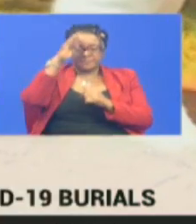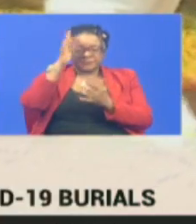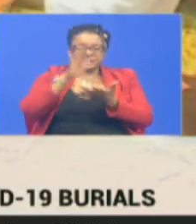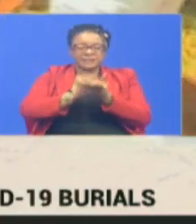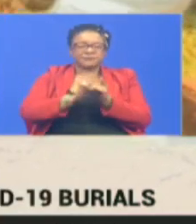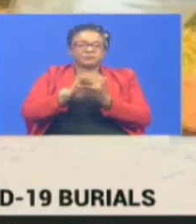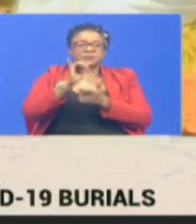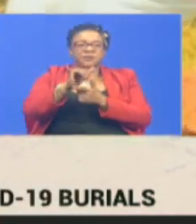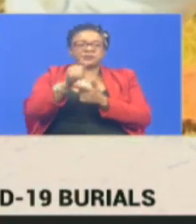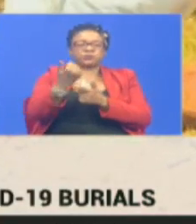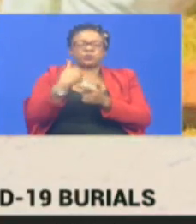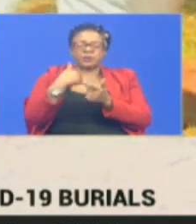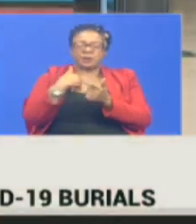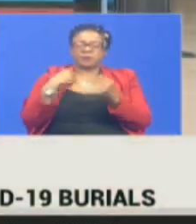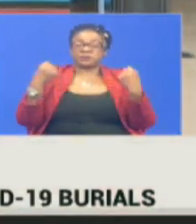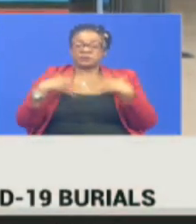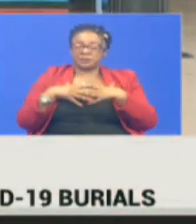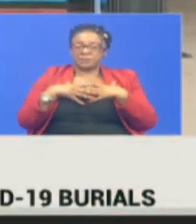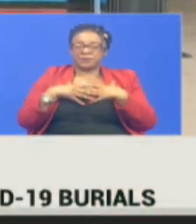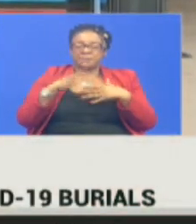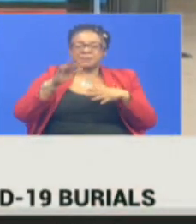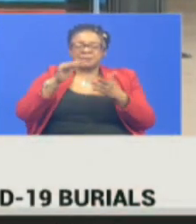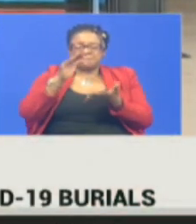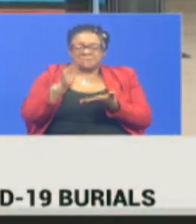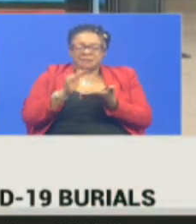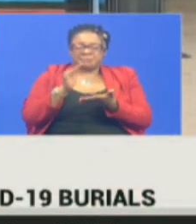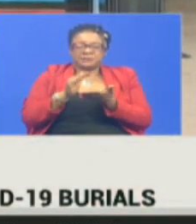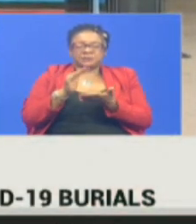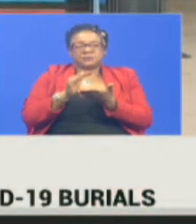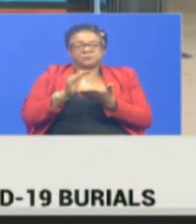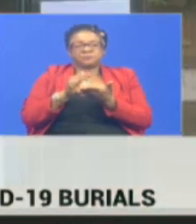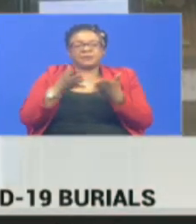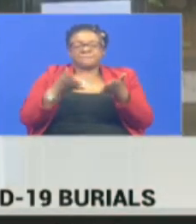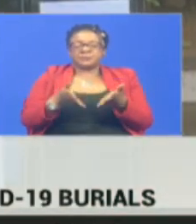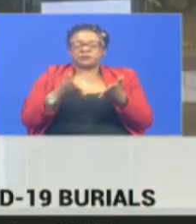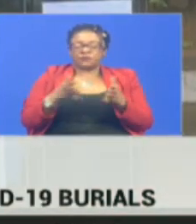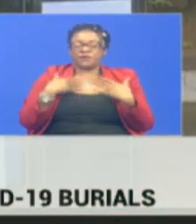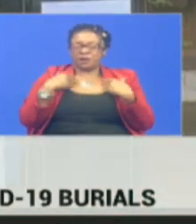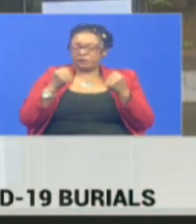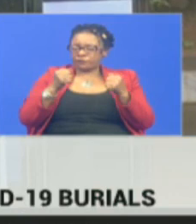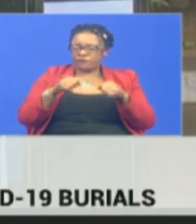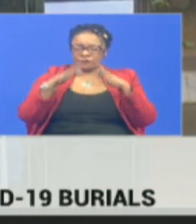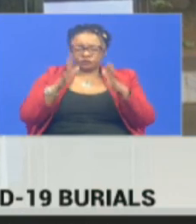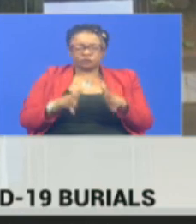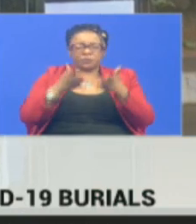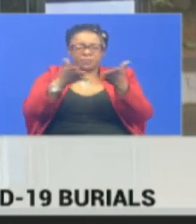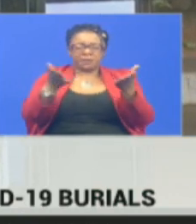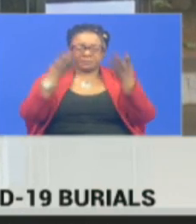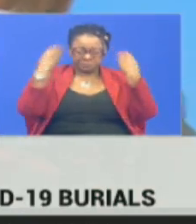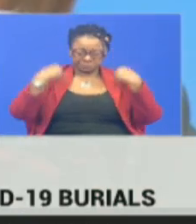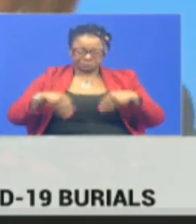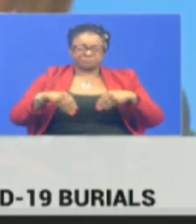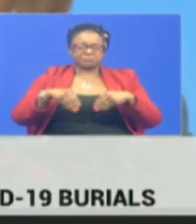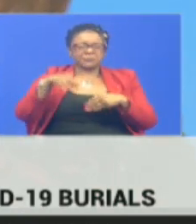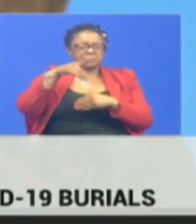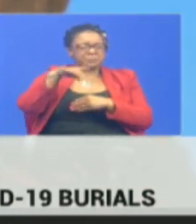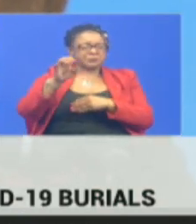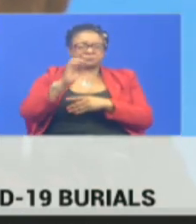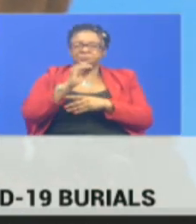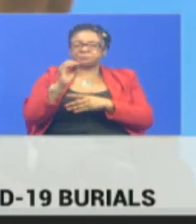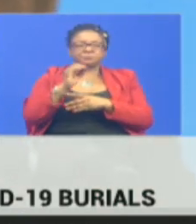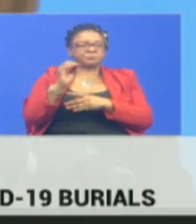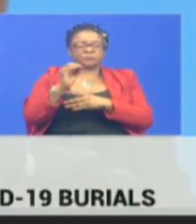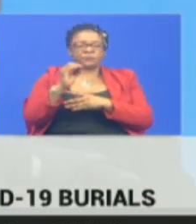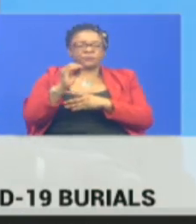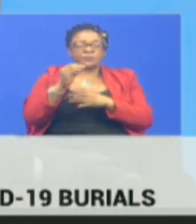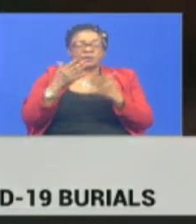also eliminate stigma by minimizing the high presence of health officials donning protective gear. Meanwhile, to the numbers now,